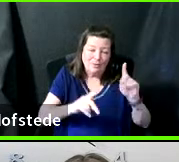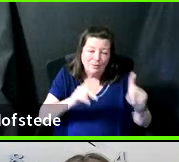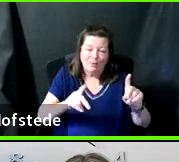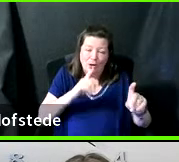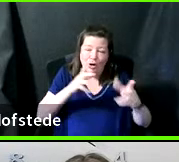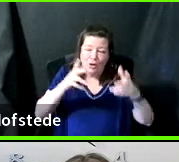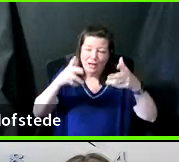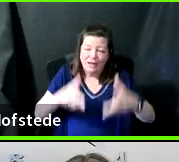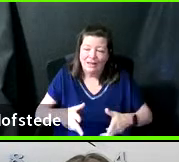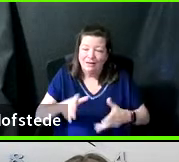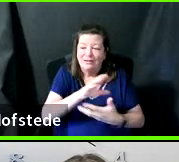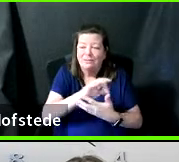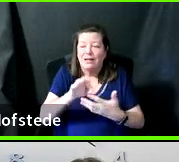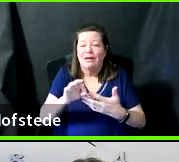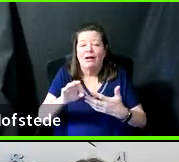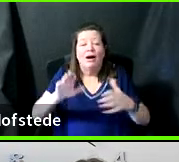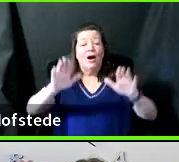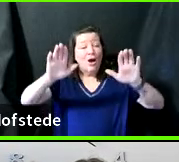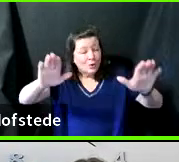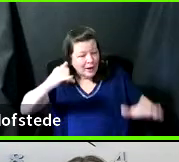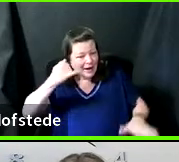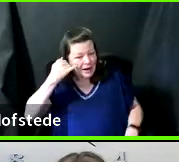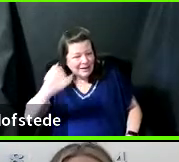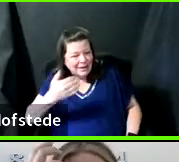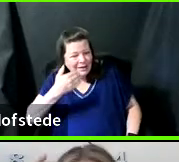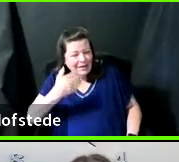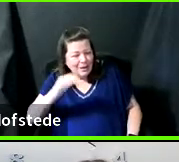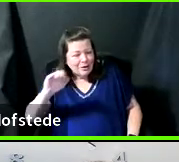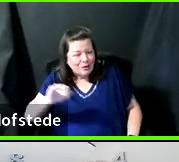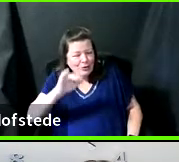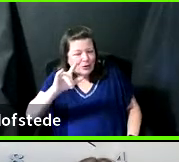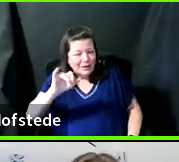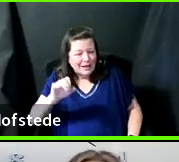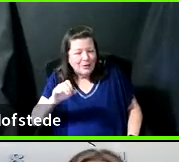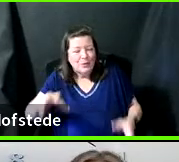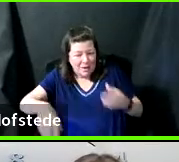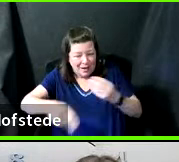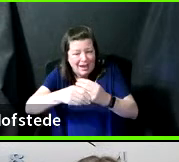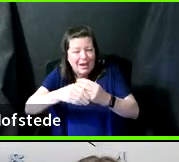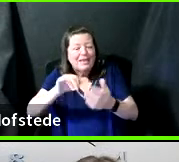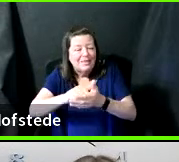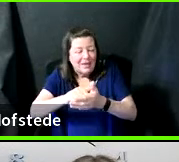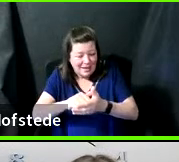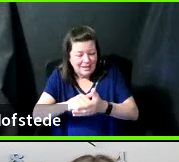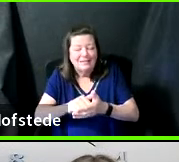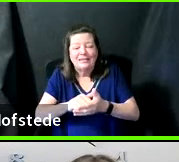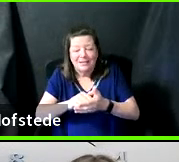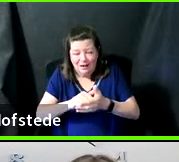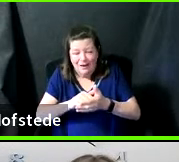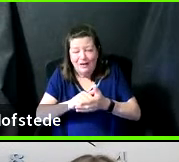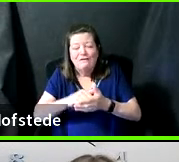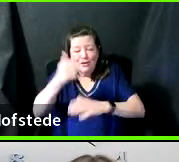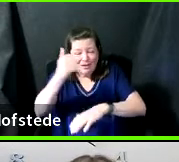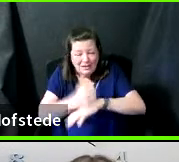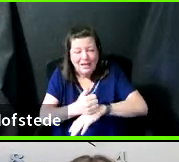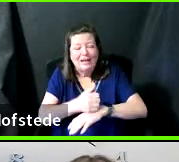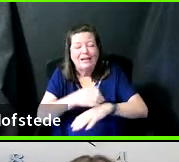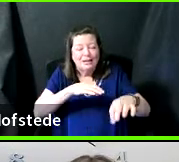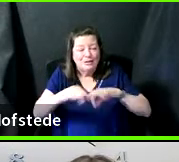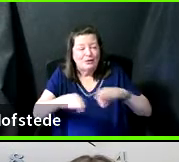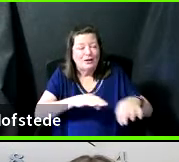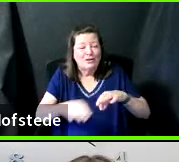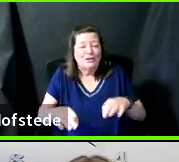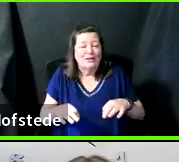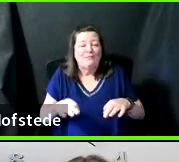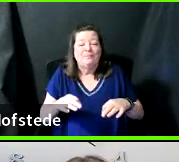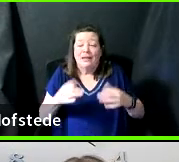left to pick. Great idea. Thank you, Julie. We'll add that to the standing instructions for this, since now that we've done it